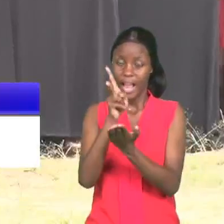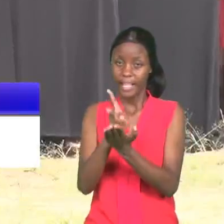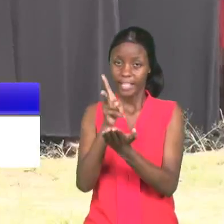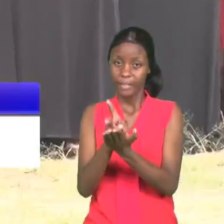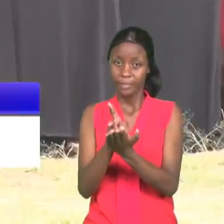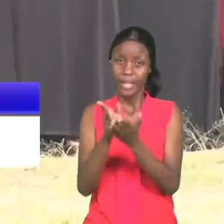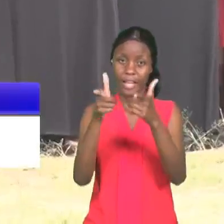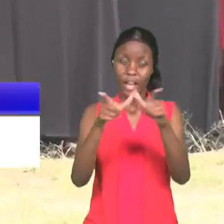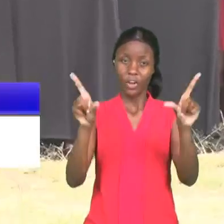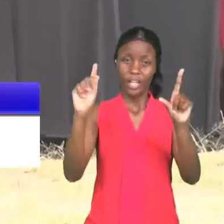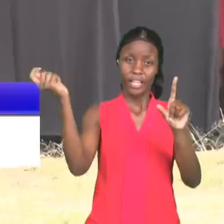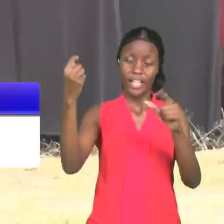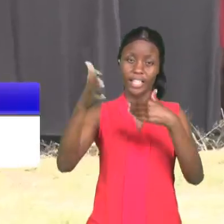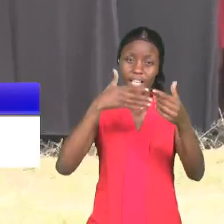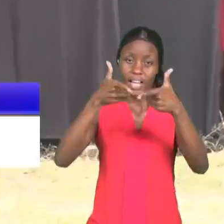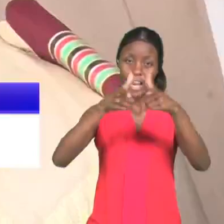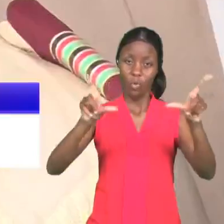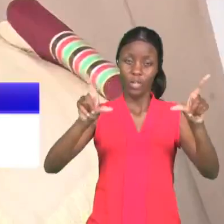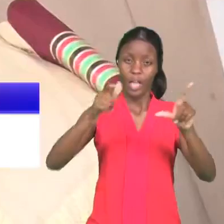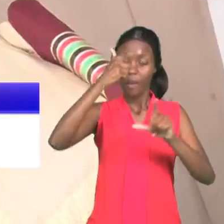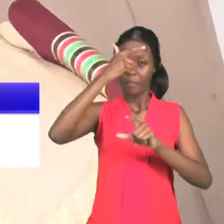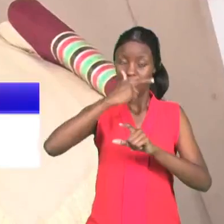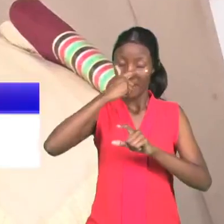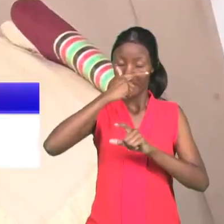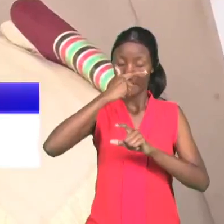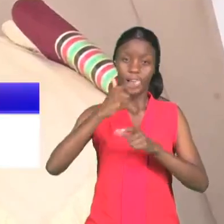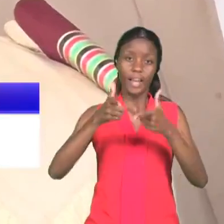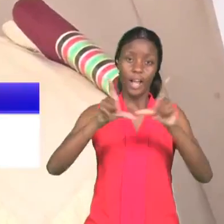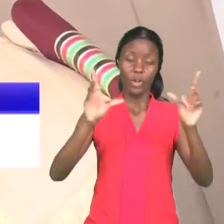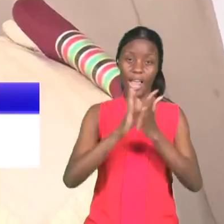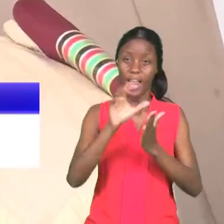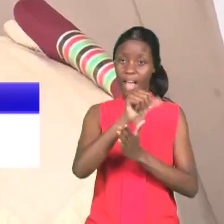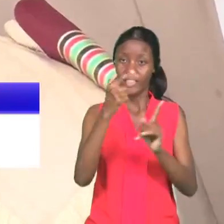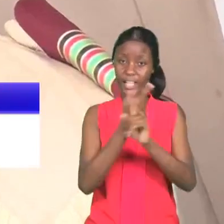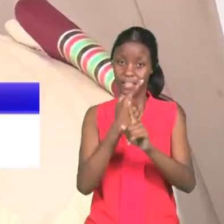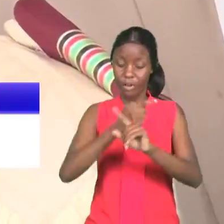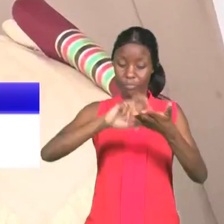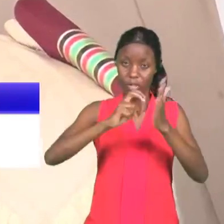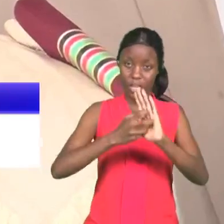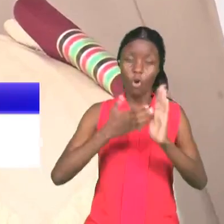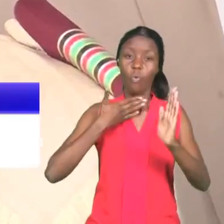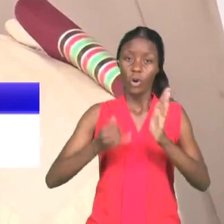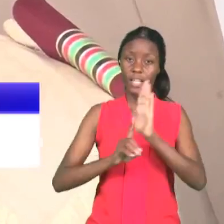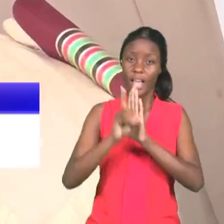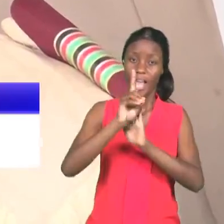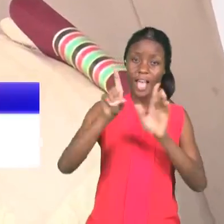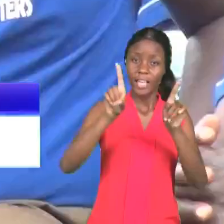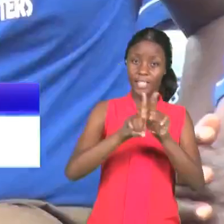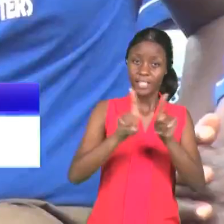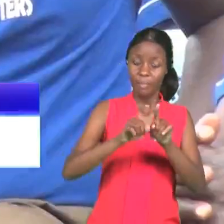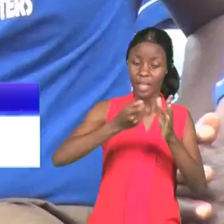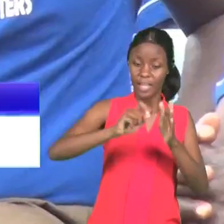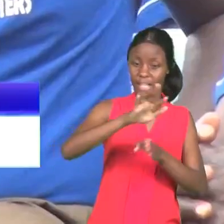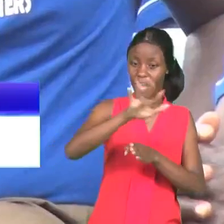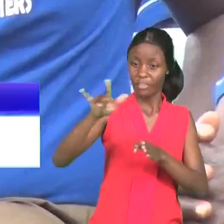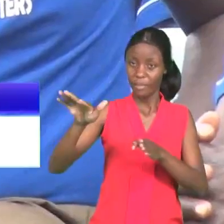Kenyan Sign Languages, Braille and other communication forms, with the initiative expected to ensure development of alphabetic writing